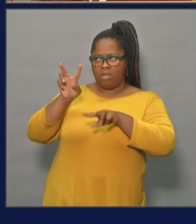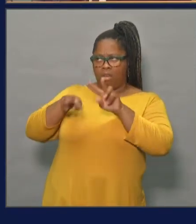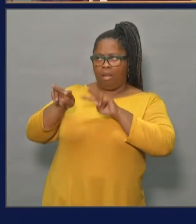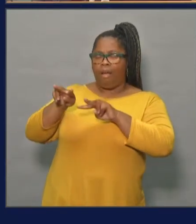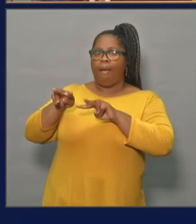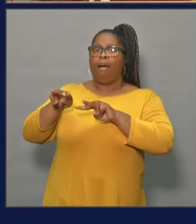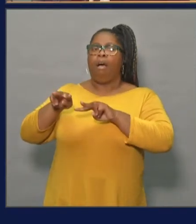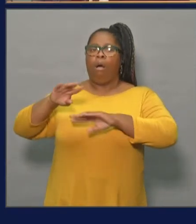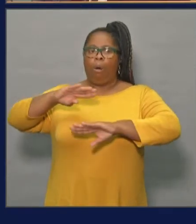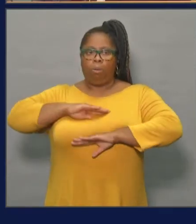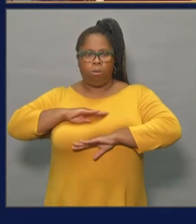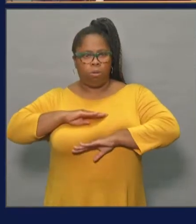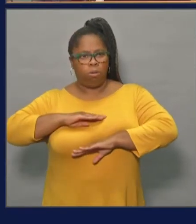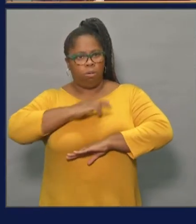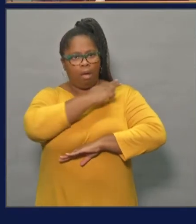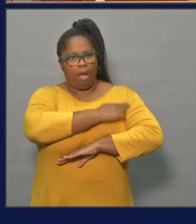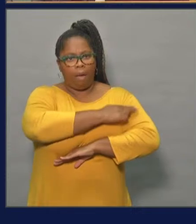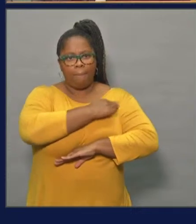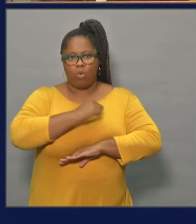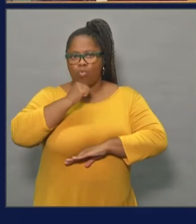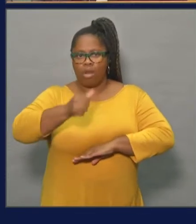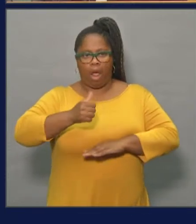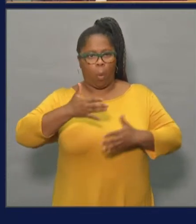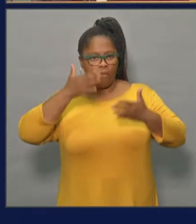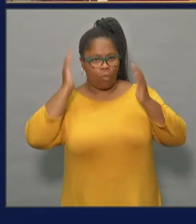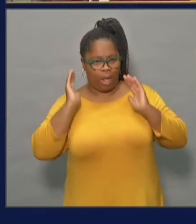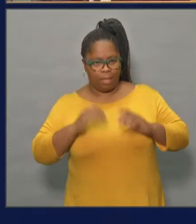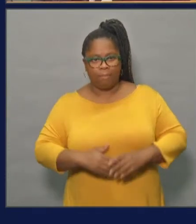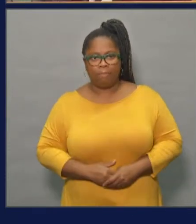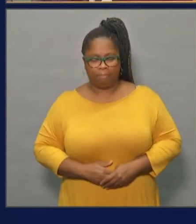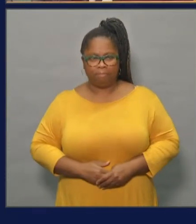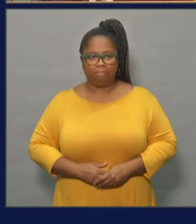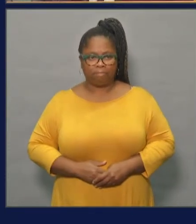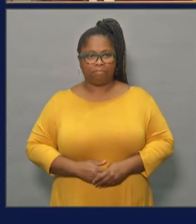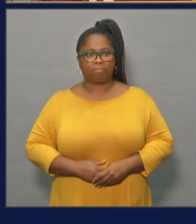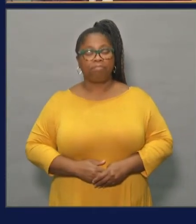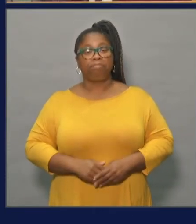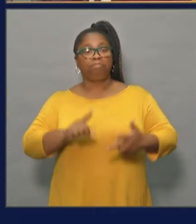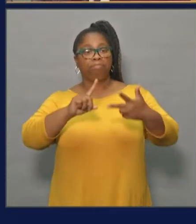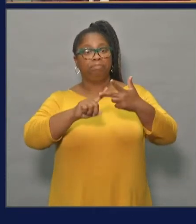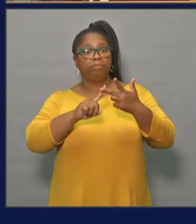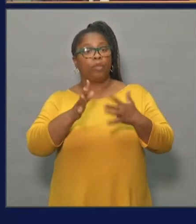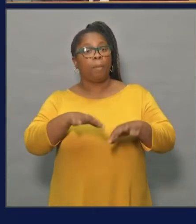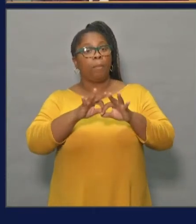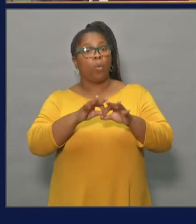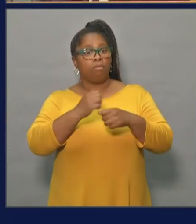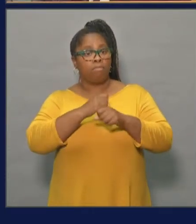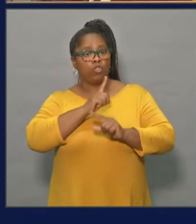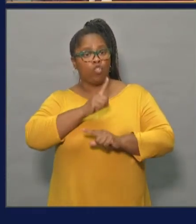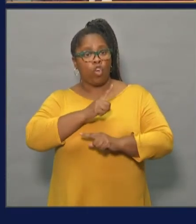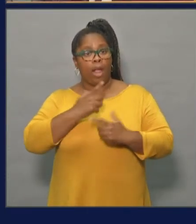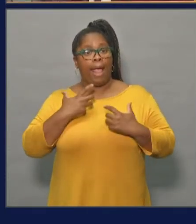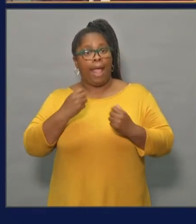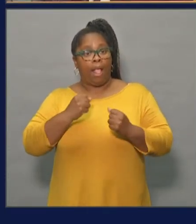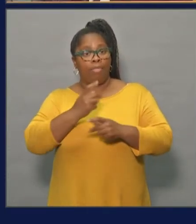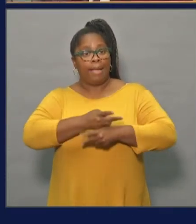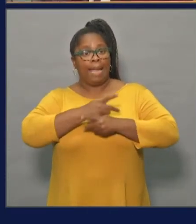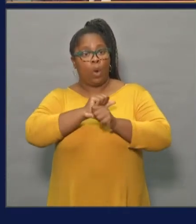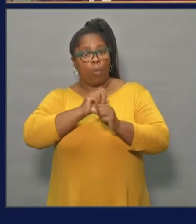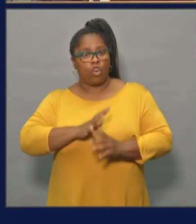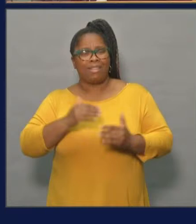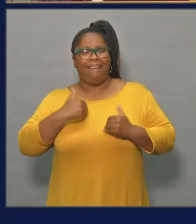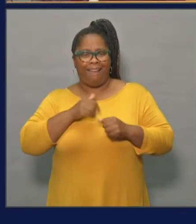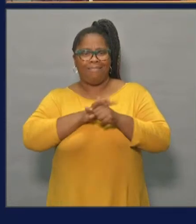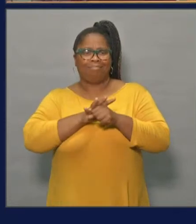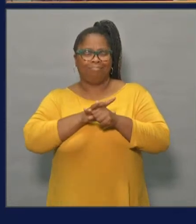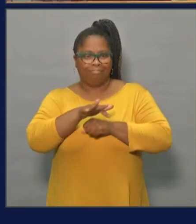in danger of being overwhelmed. We also need to make sure that healthcare workers have the personal protection that they need to be as